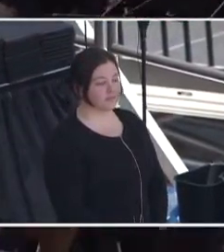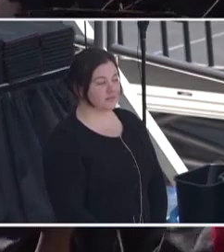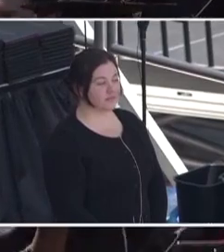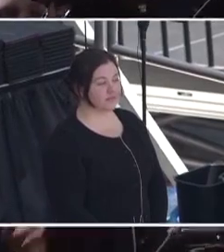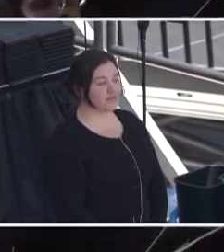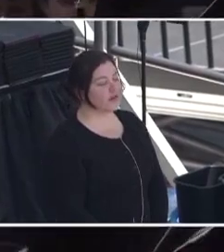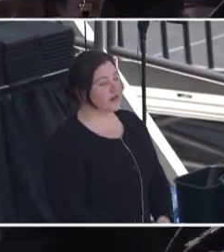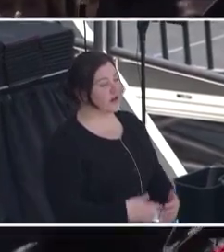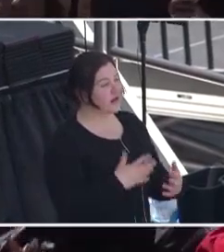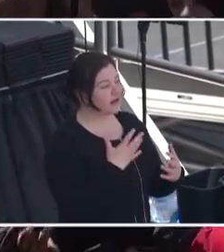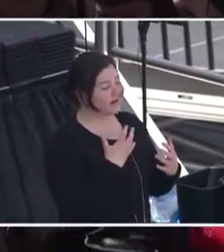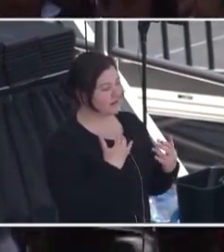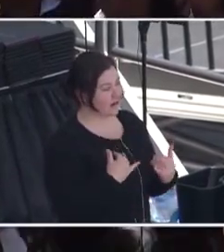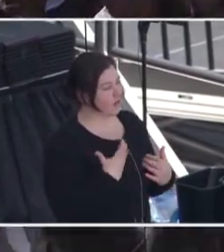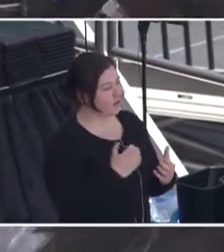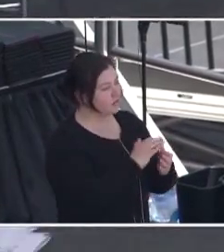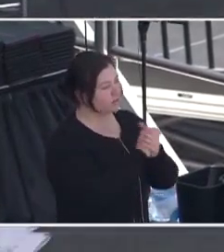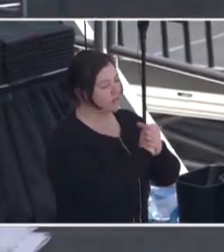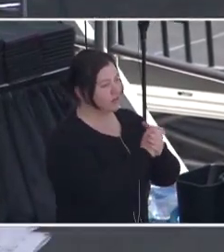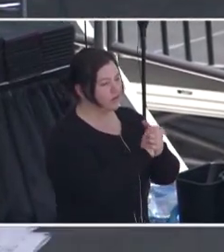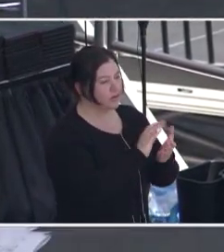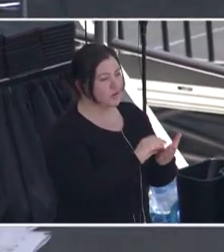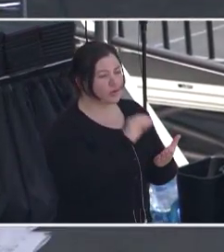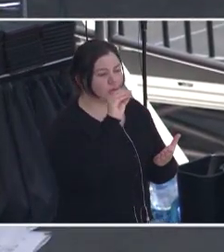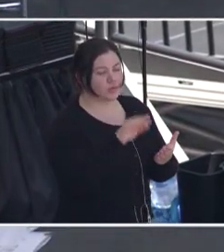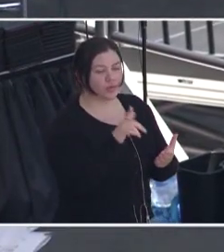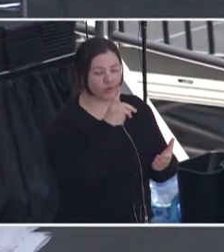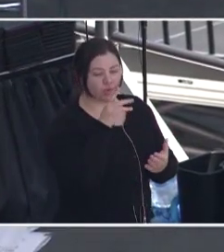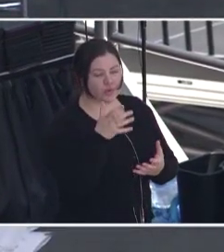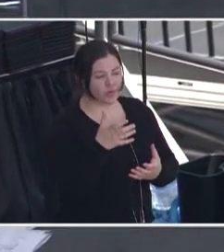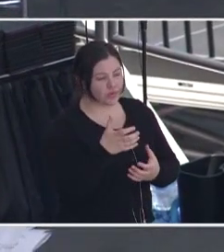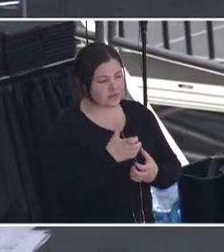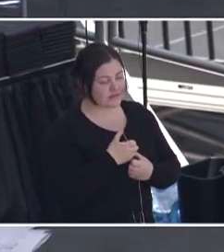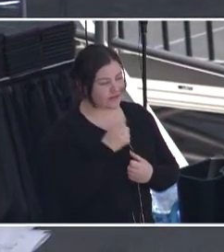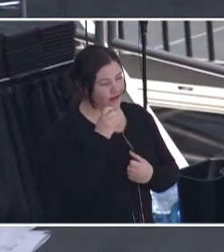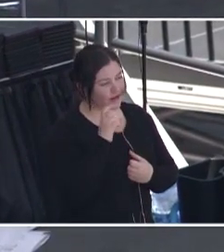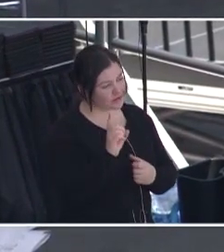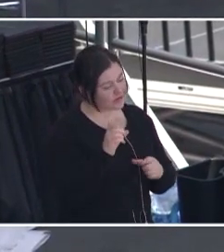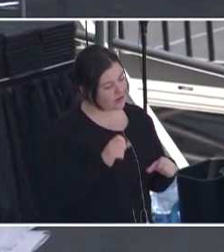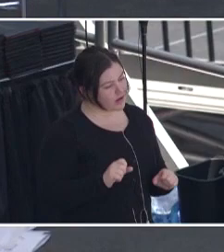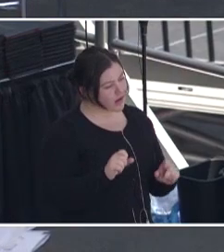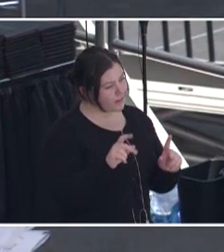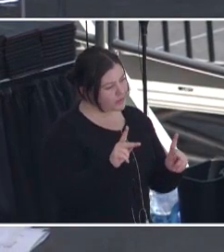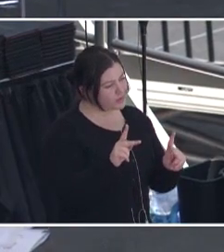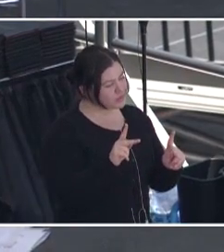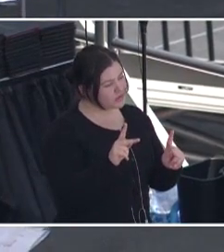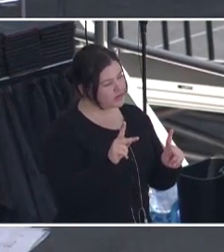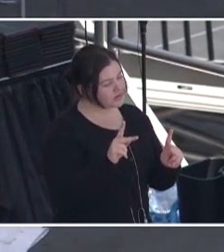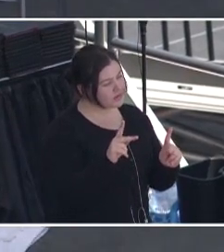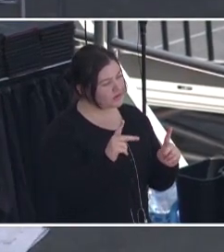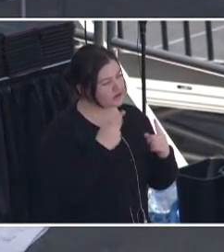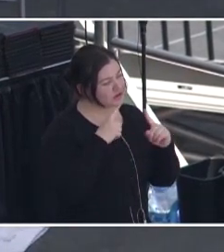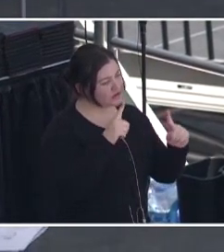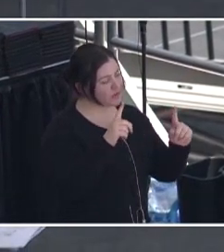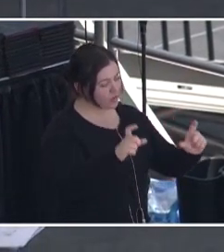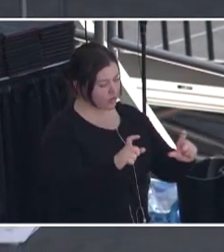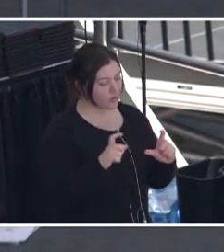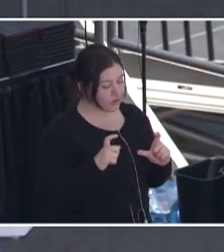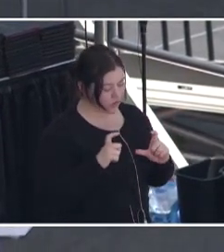I wish to congratulate the students who received Educational Opportunity Achievement Awards and became members